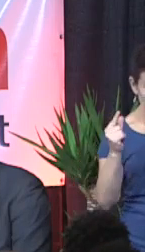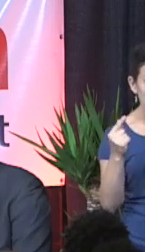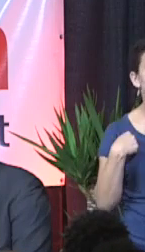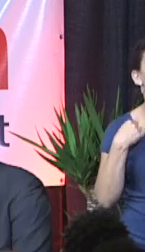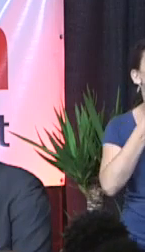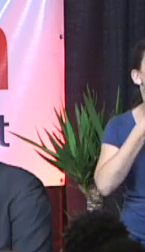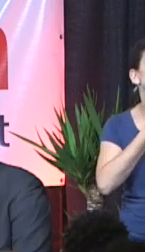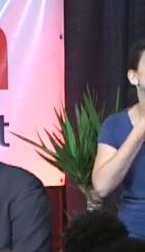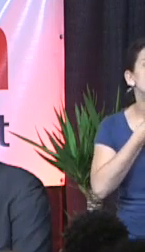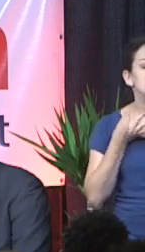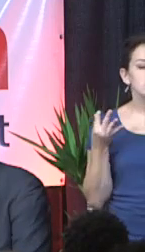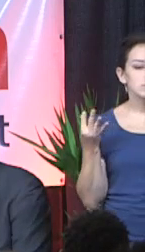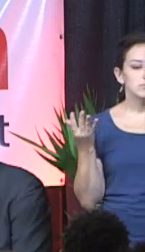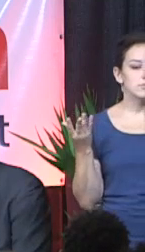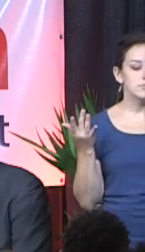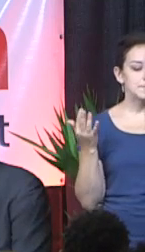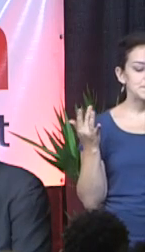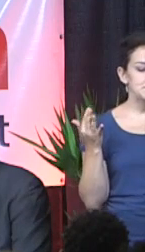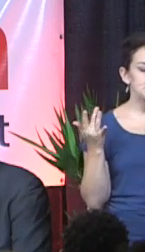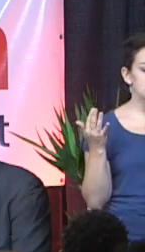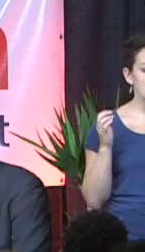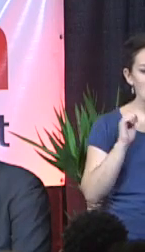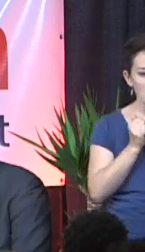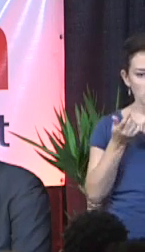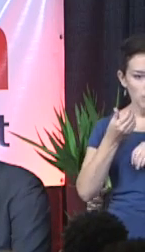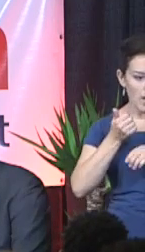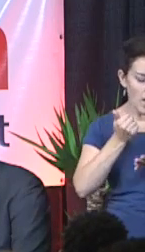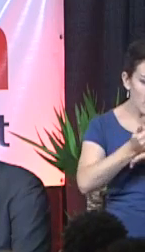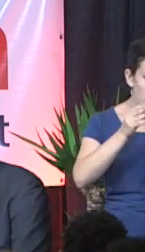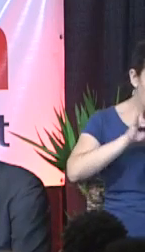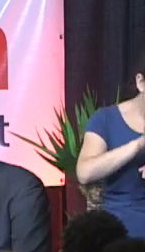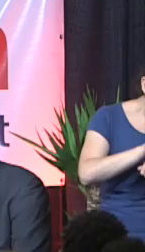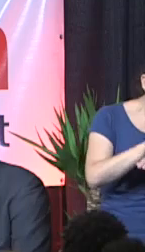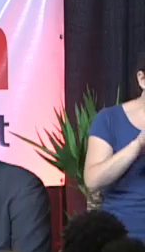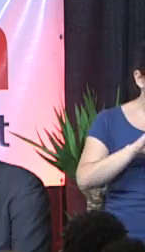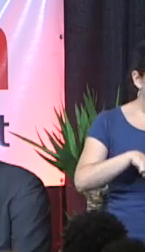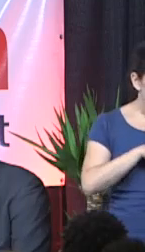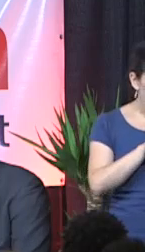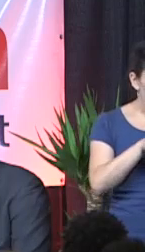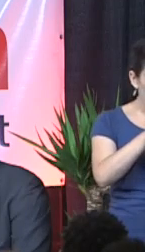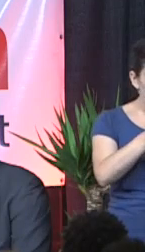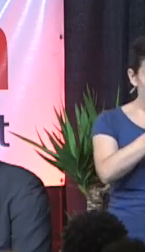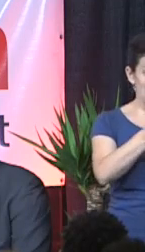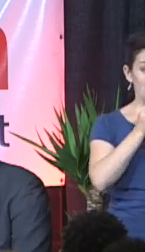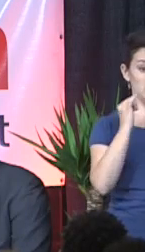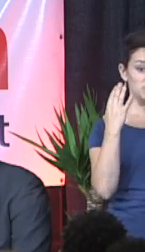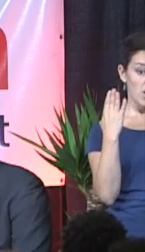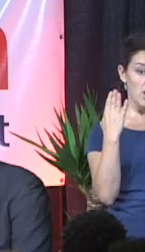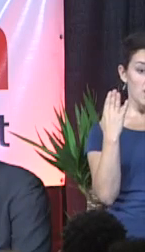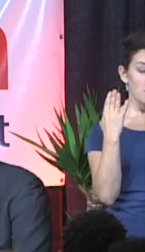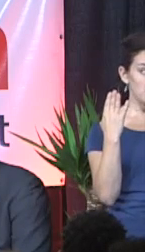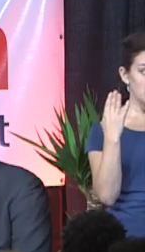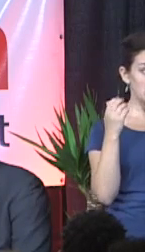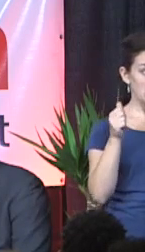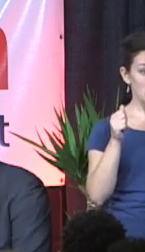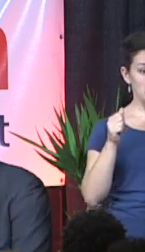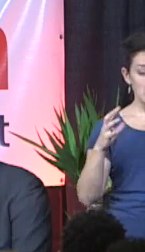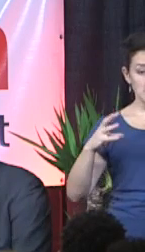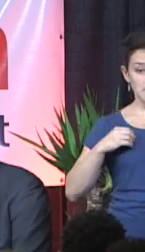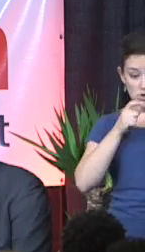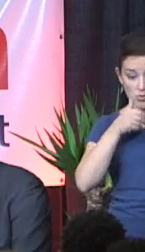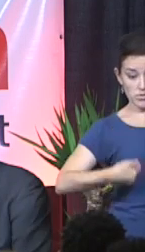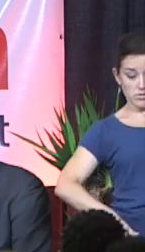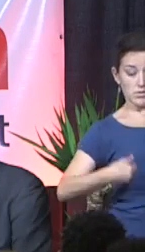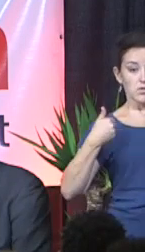a little bit more about how do you coach them on that so that they can get a job to where they can be accepted, but also